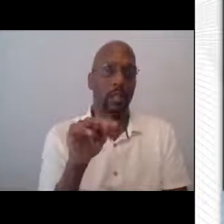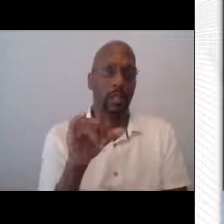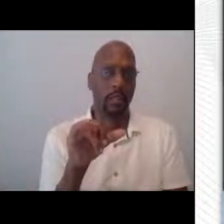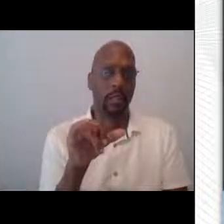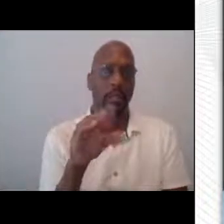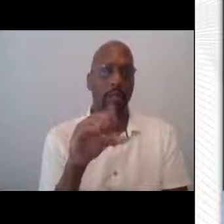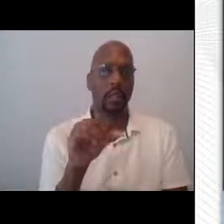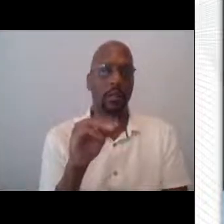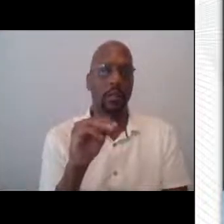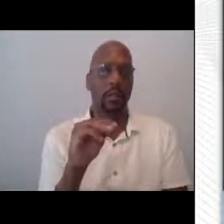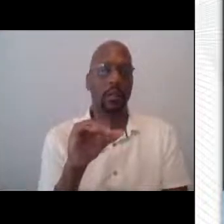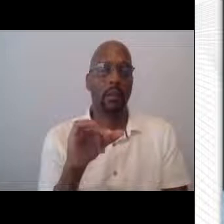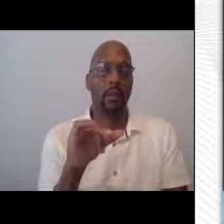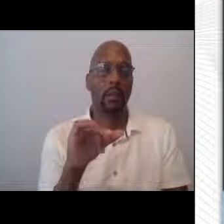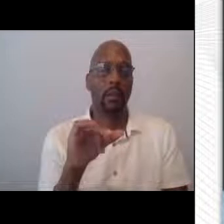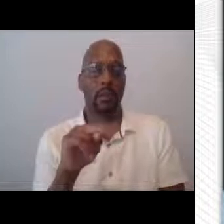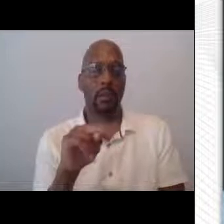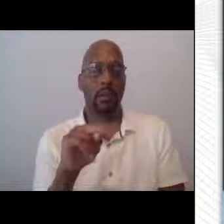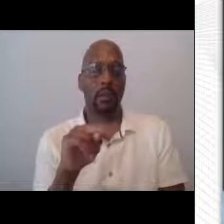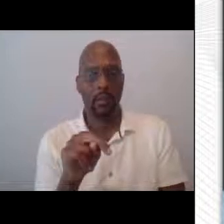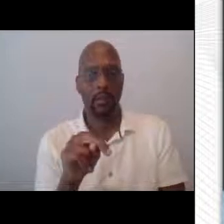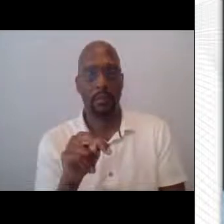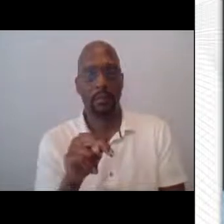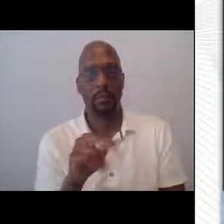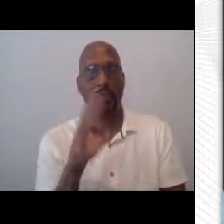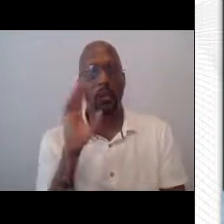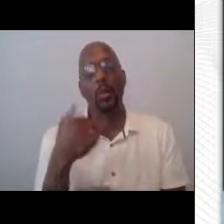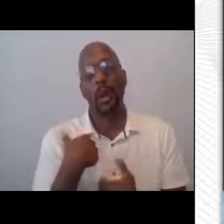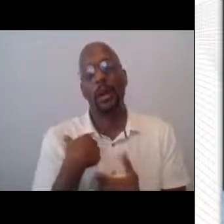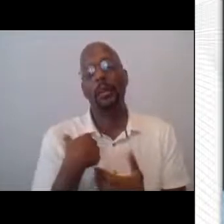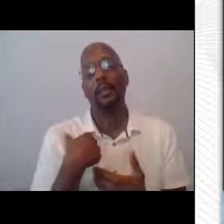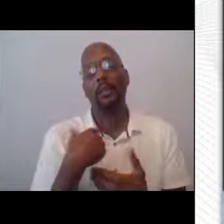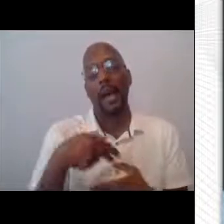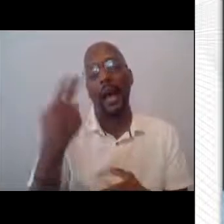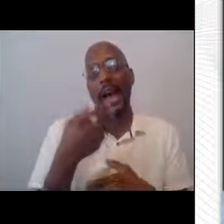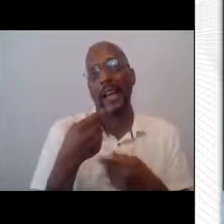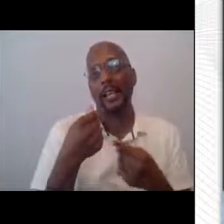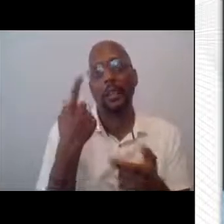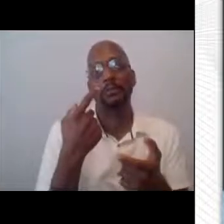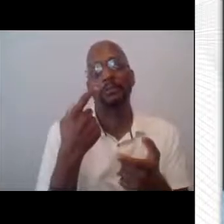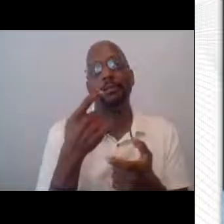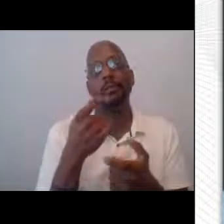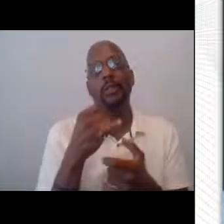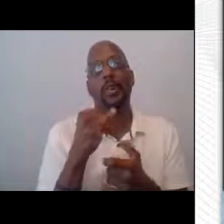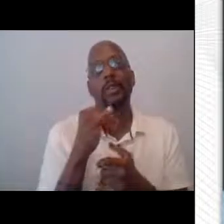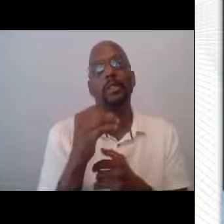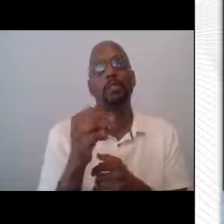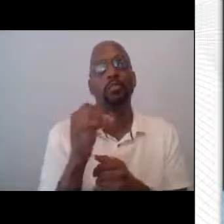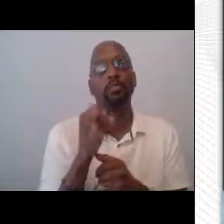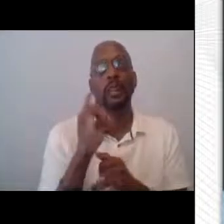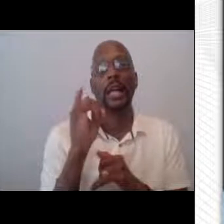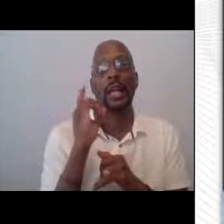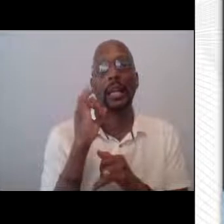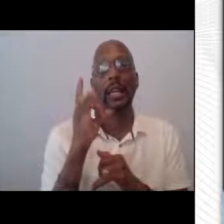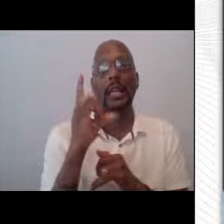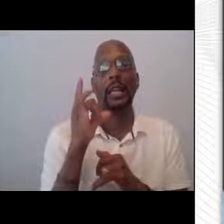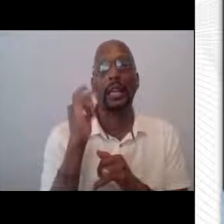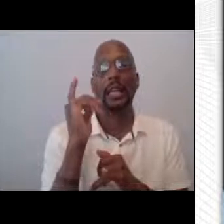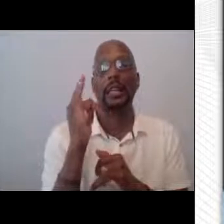Broadband Network that aims to bring high-speed broadband service to unserved and underserved communities